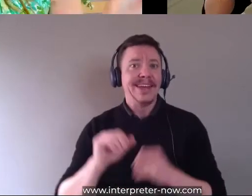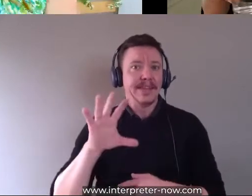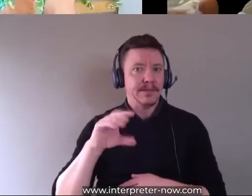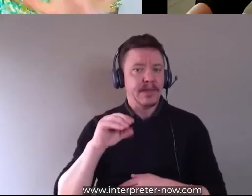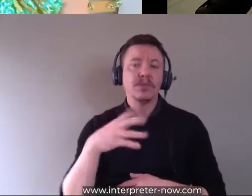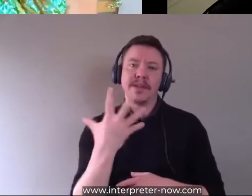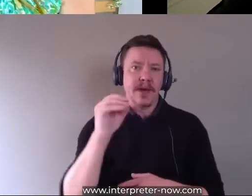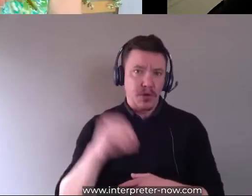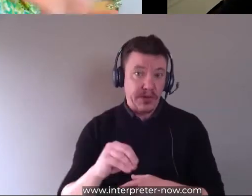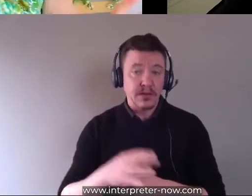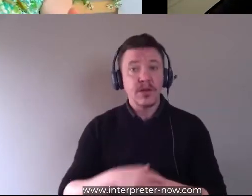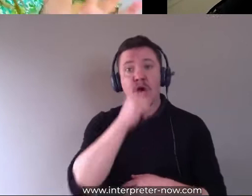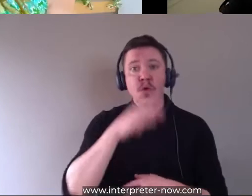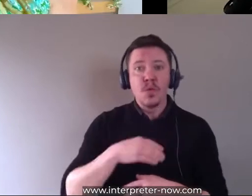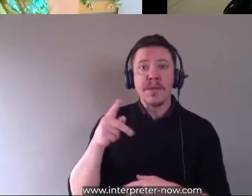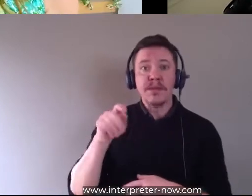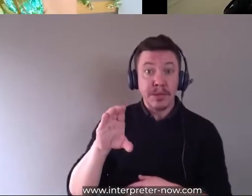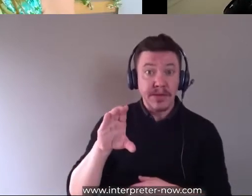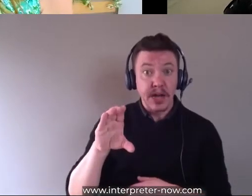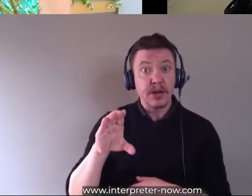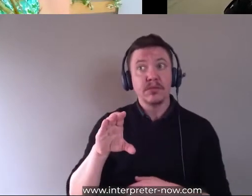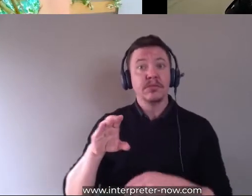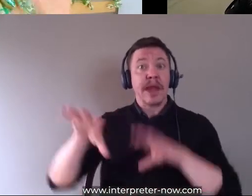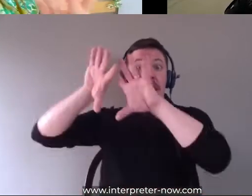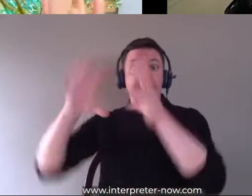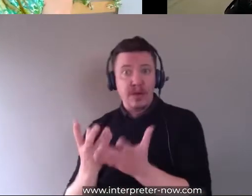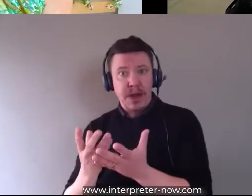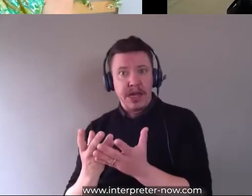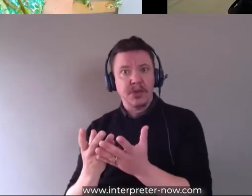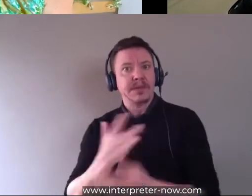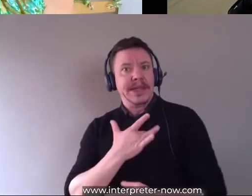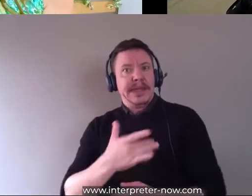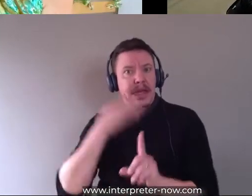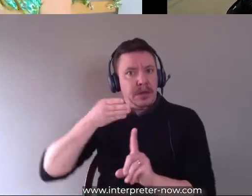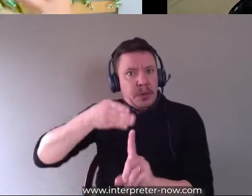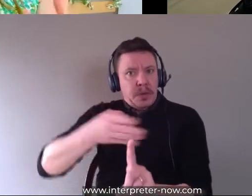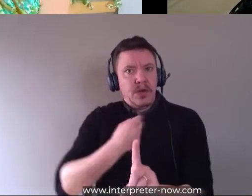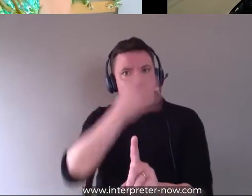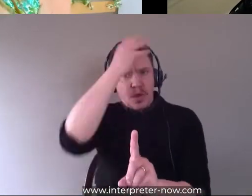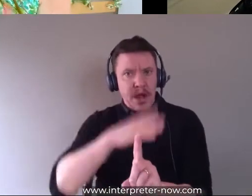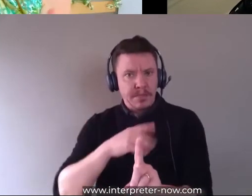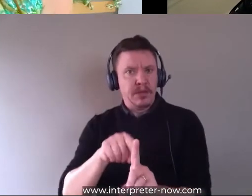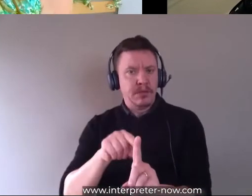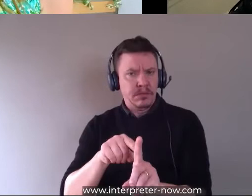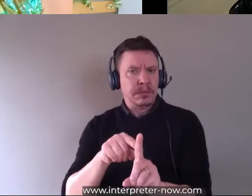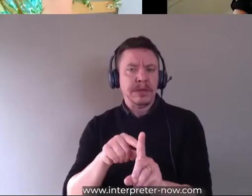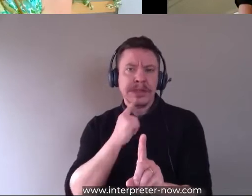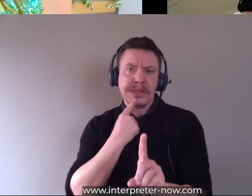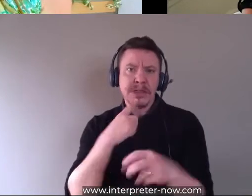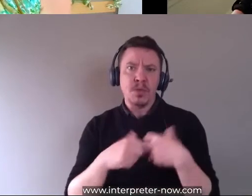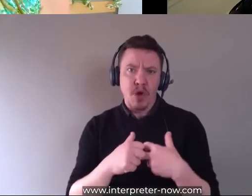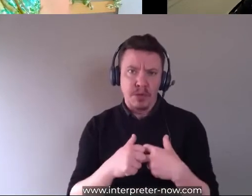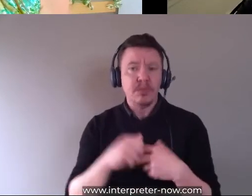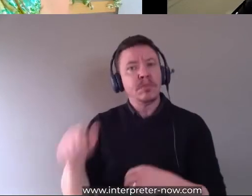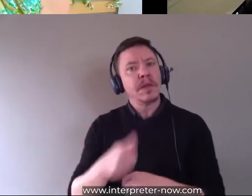So that's women, that's people of color, that's everybody else, right? And so that is a deep problem in and of itself. And then on the other hand, we have